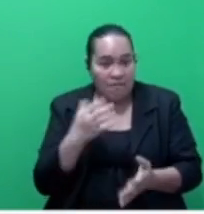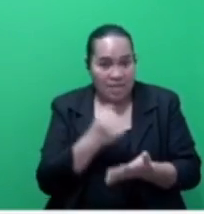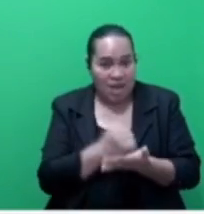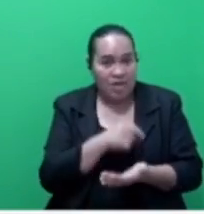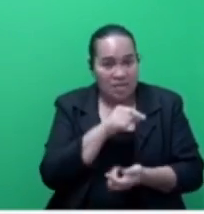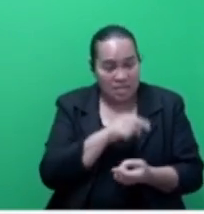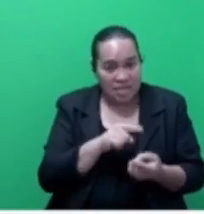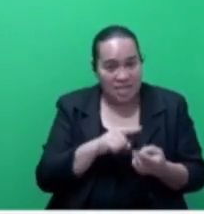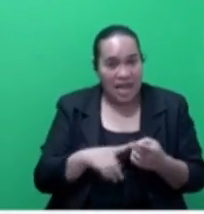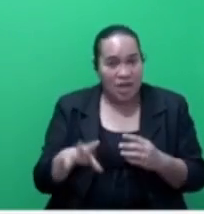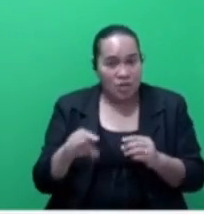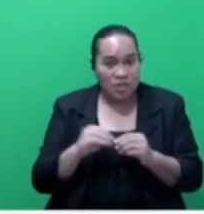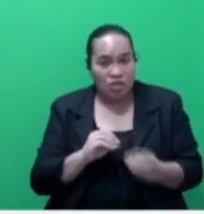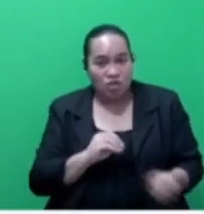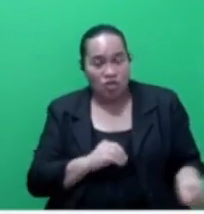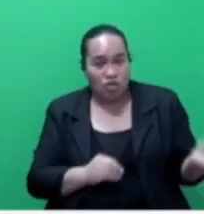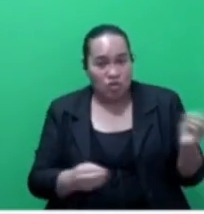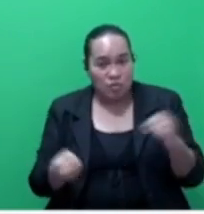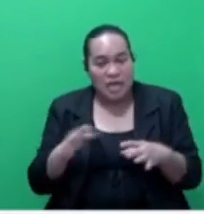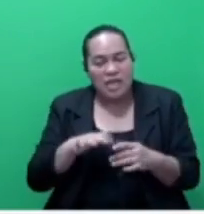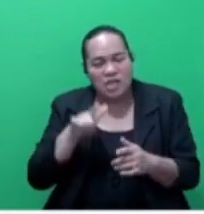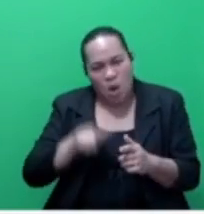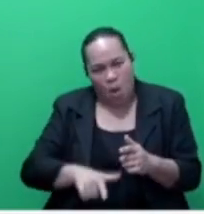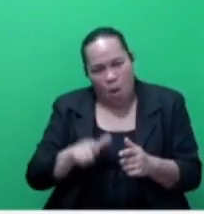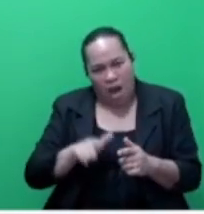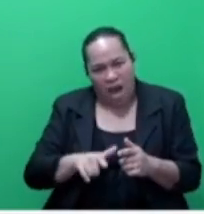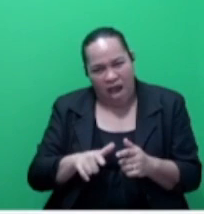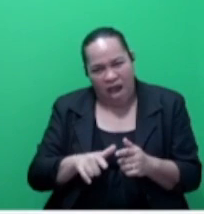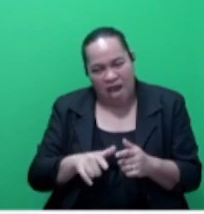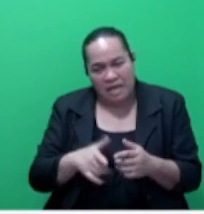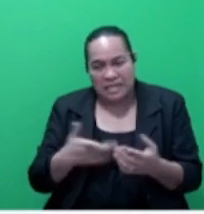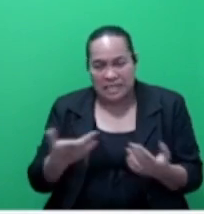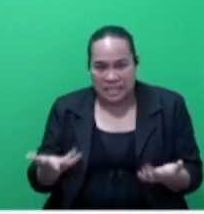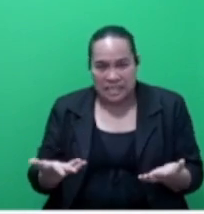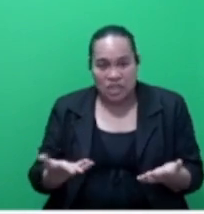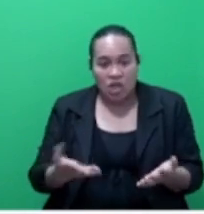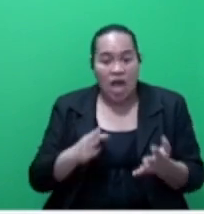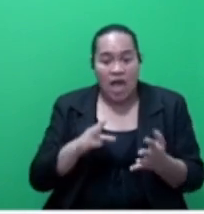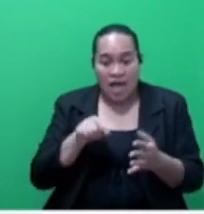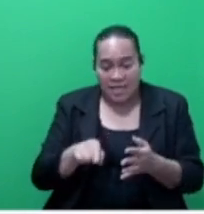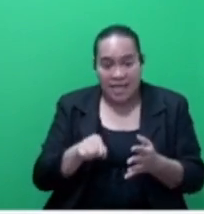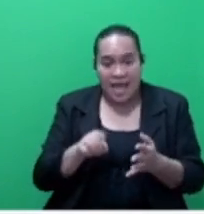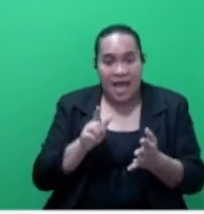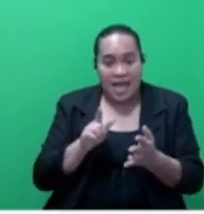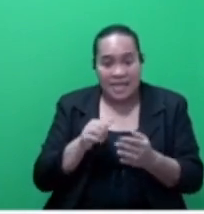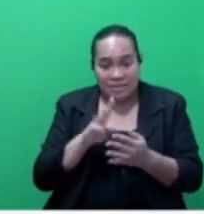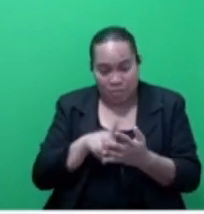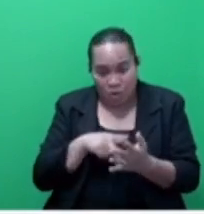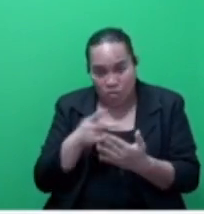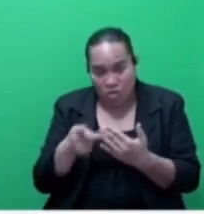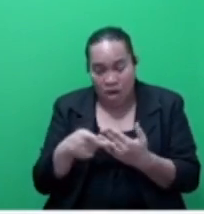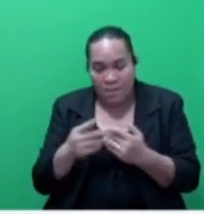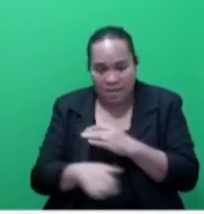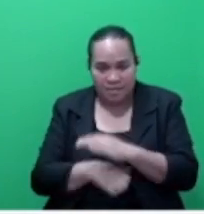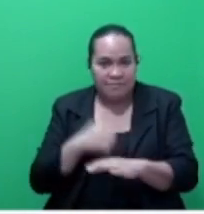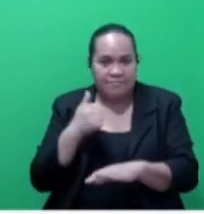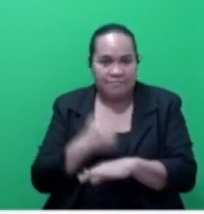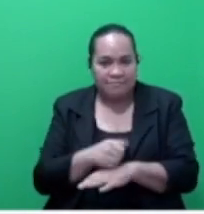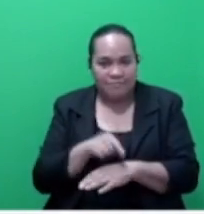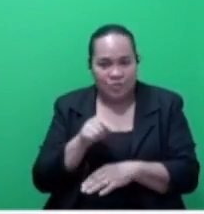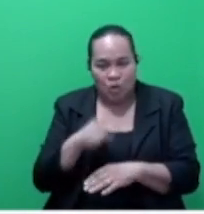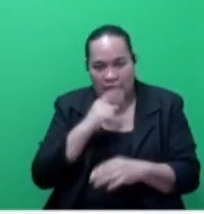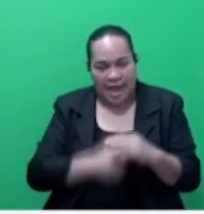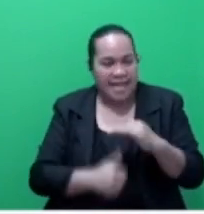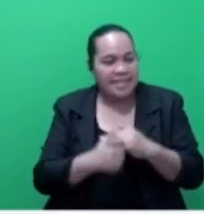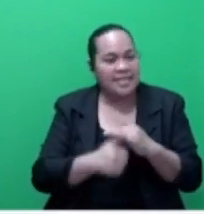requirement for equity contribution was also lower than normal. Mr. Speaker, sir, the scheme has helped establish MSMEs to access